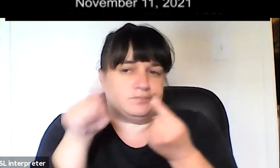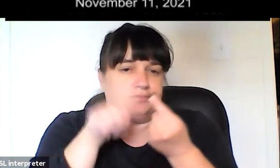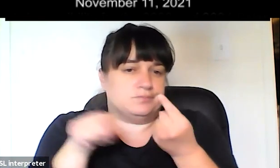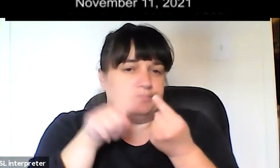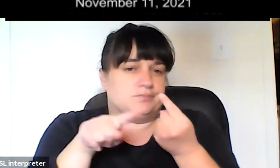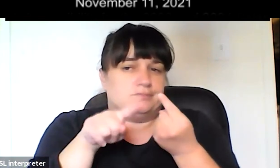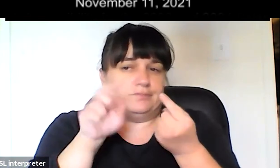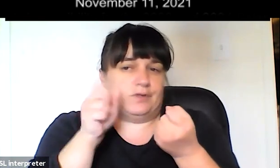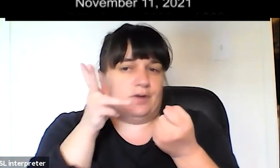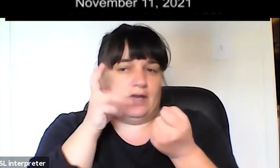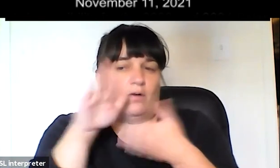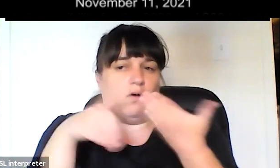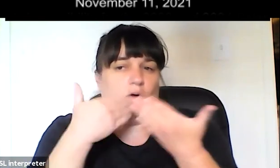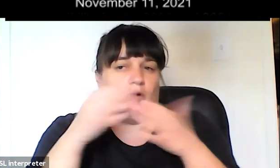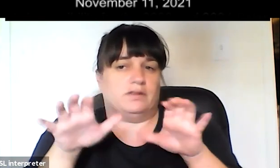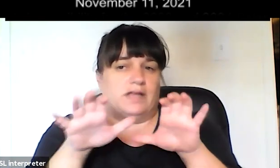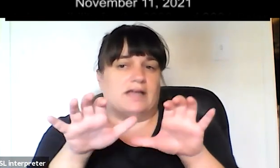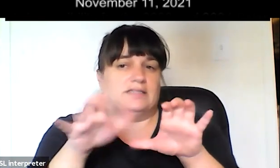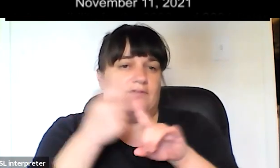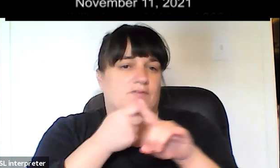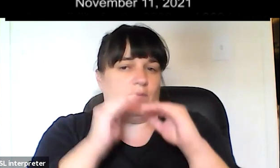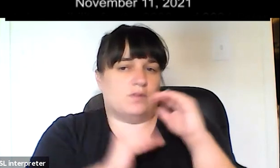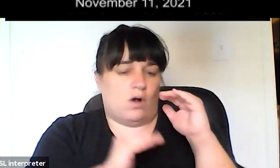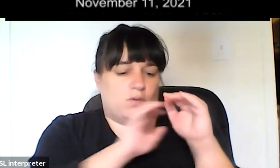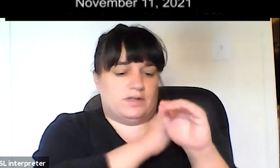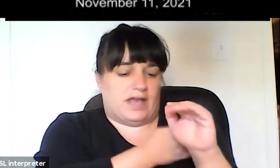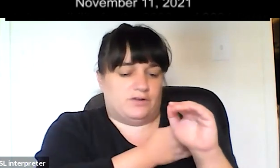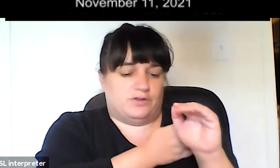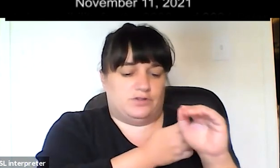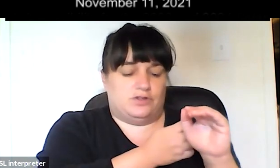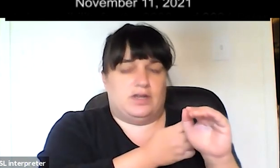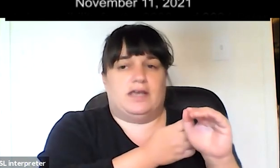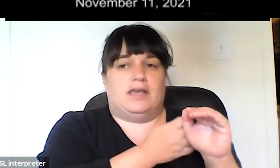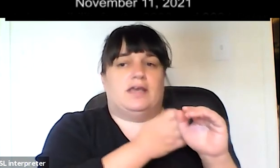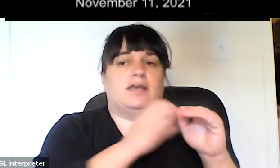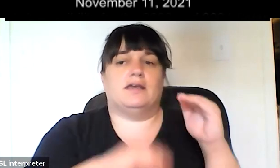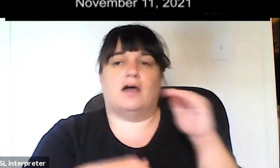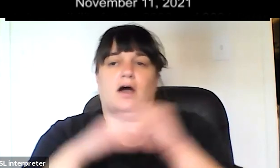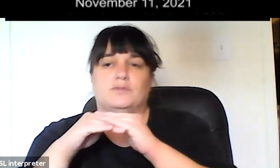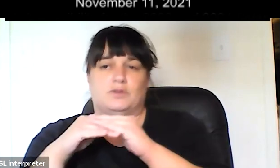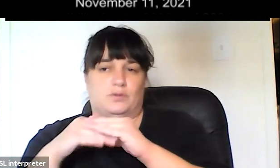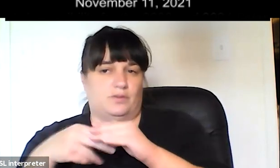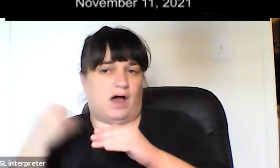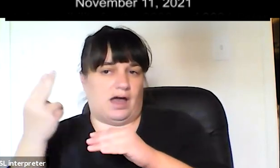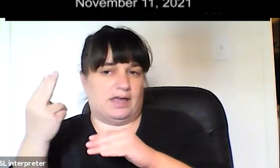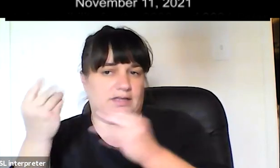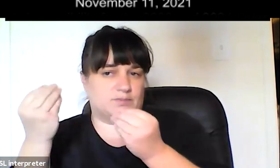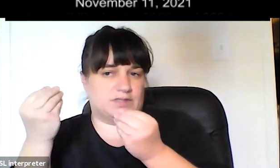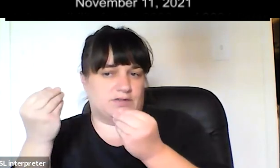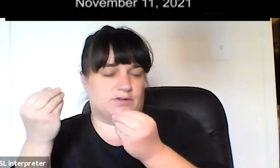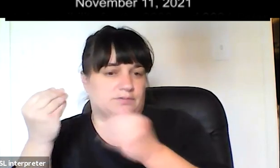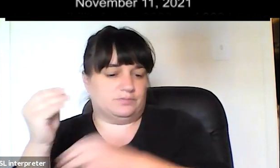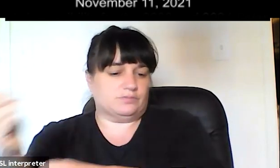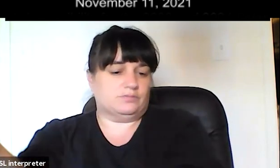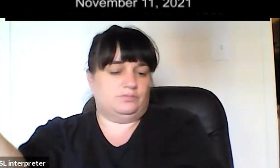are. You can hear all of this activity from the lowest energy material all the way up to the highest energy material. So here's what this